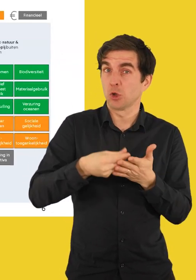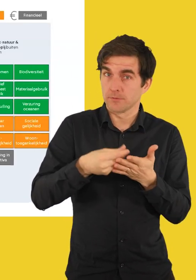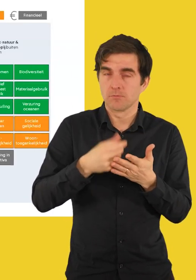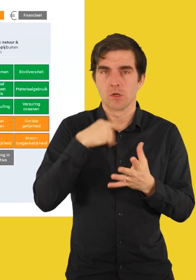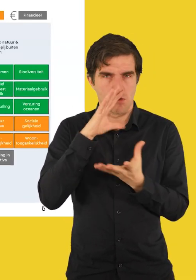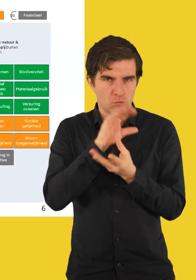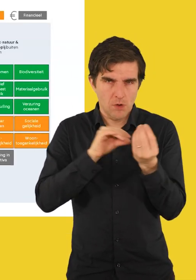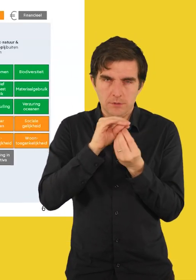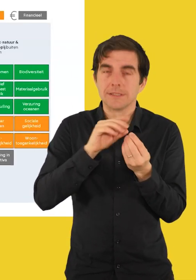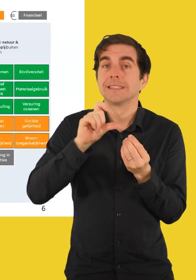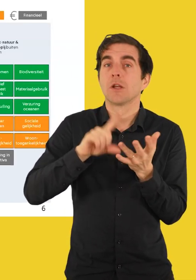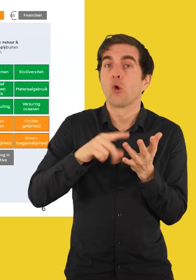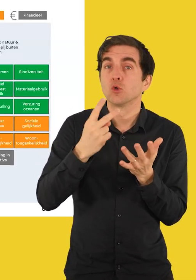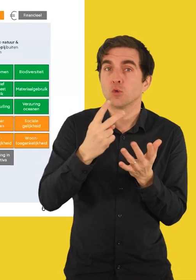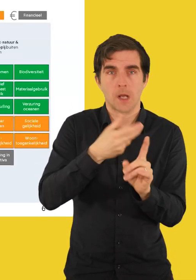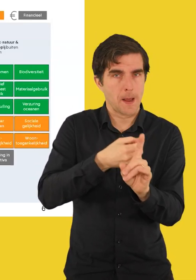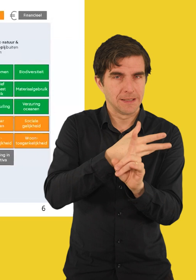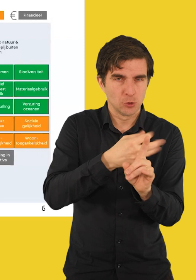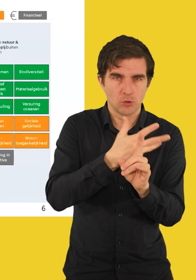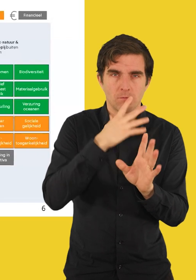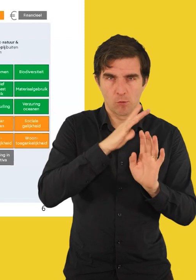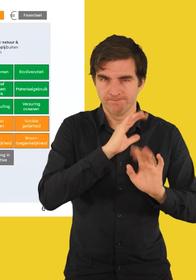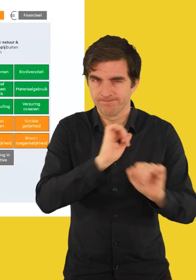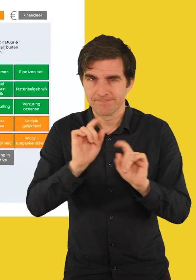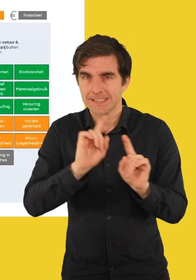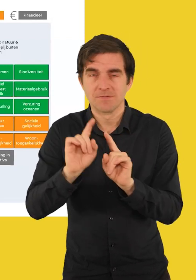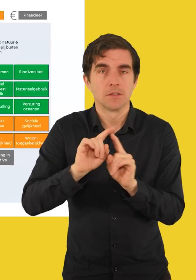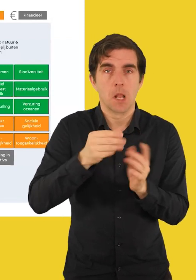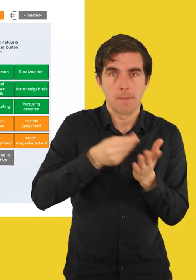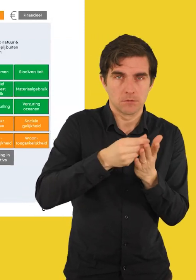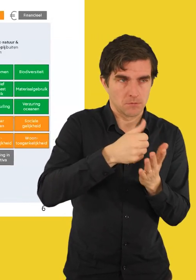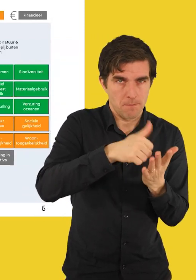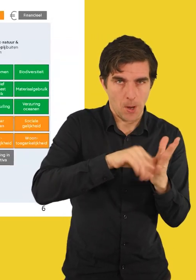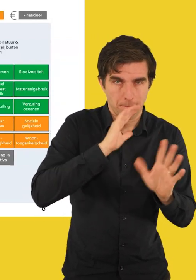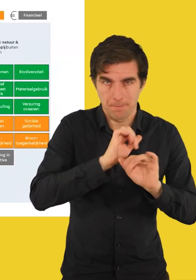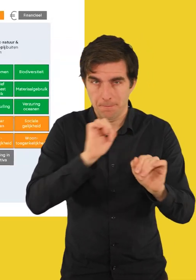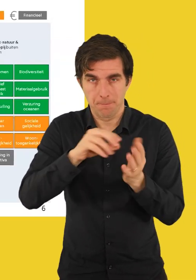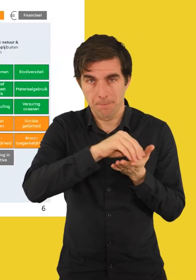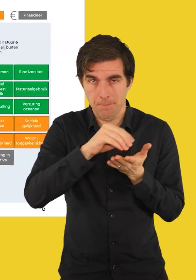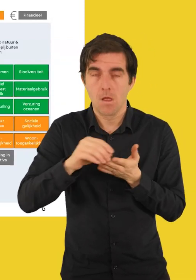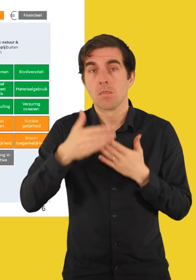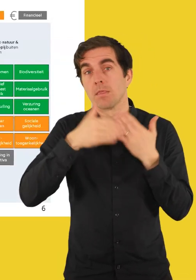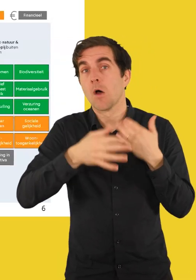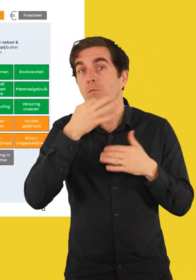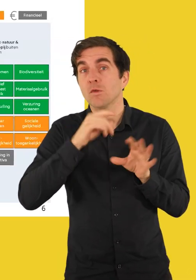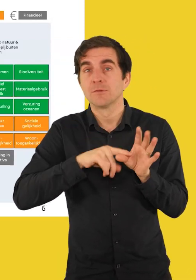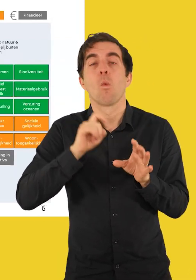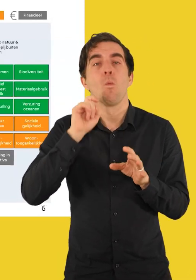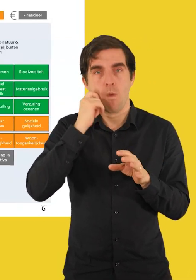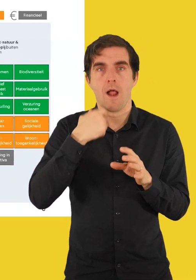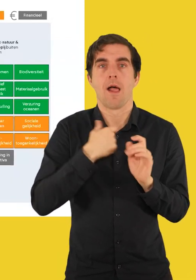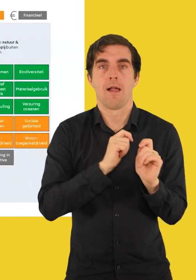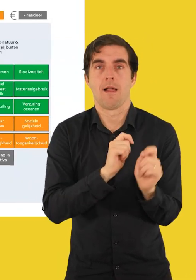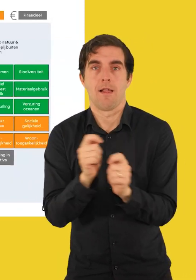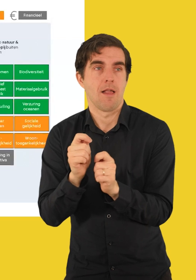carbon budget. So we have calculated the CO2 emissions of every budget program. And in the next few